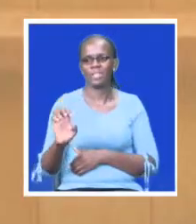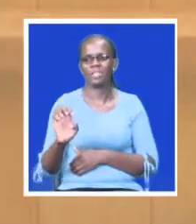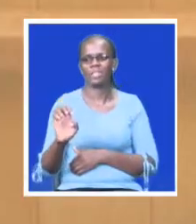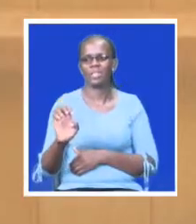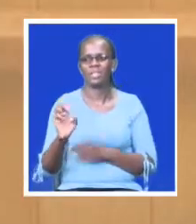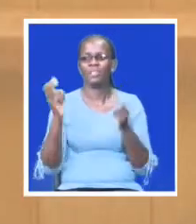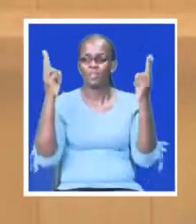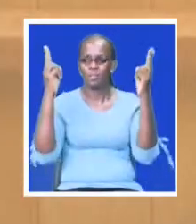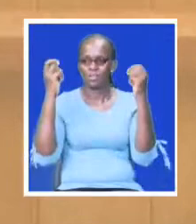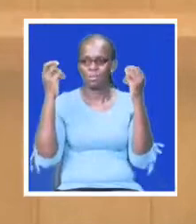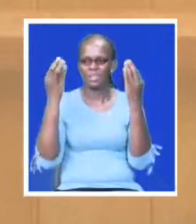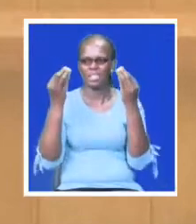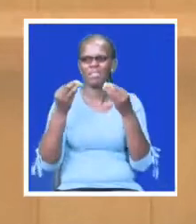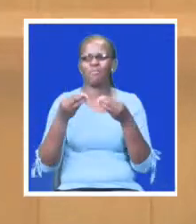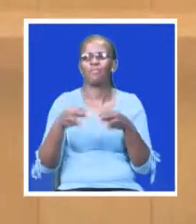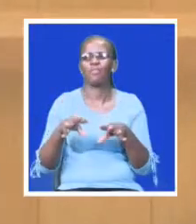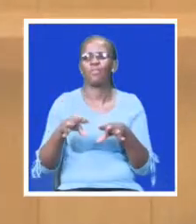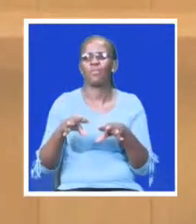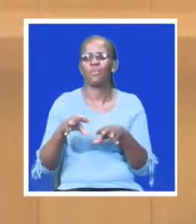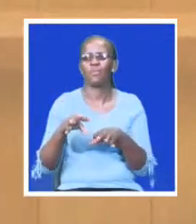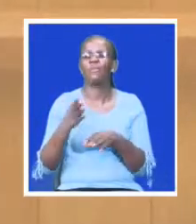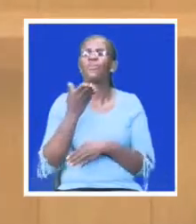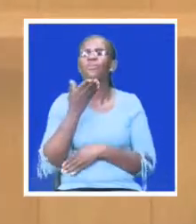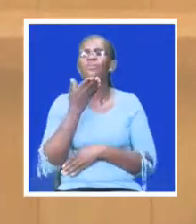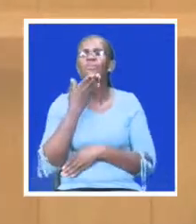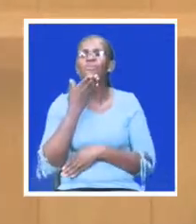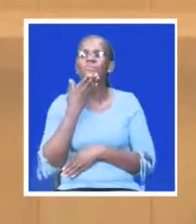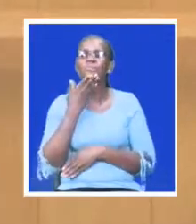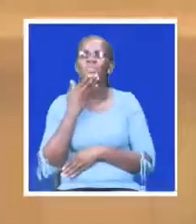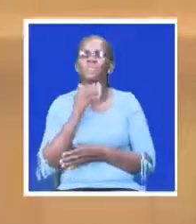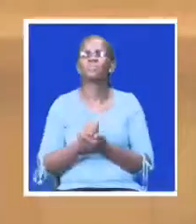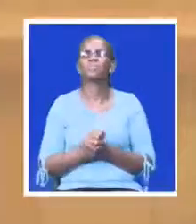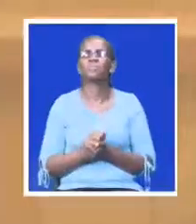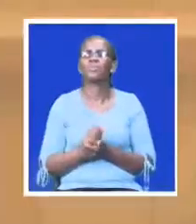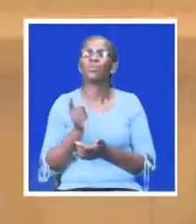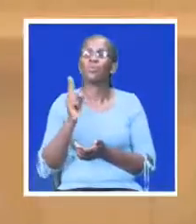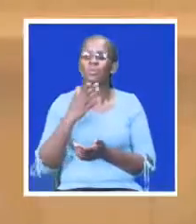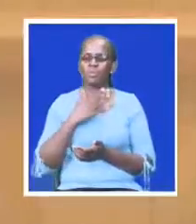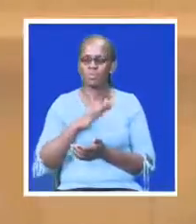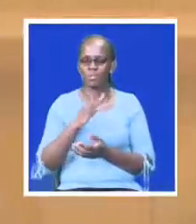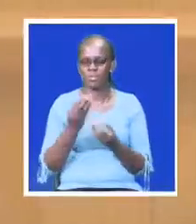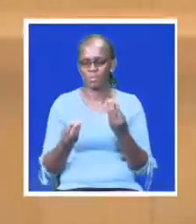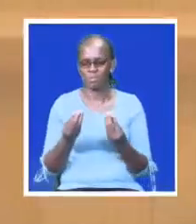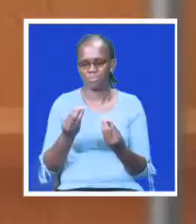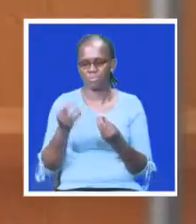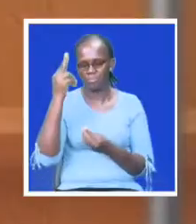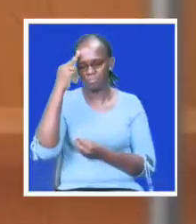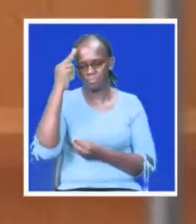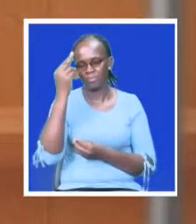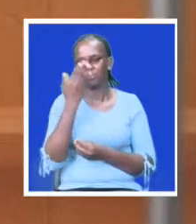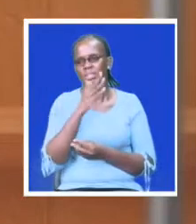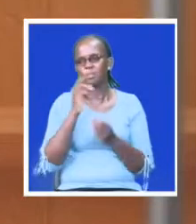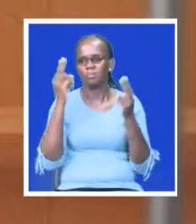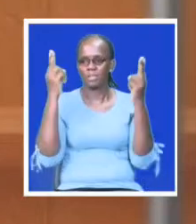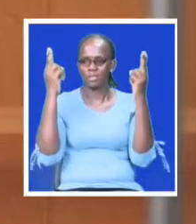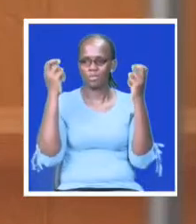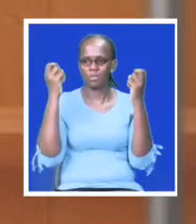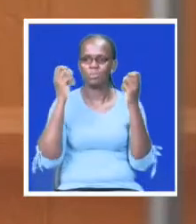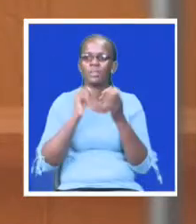right? Yes. What are you expecting your grade 5s and your grade 6s to have learned by the end of the lesson? Okay, before we move